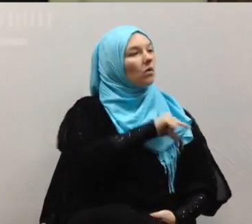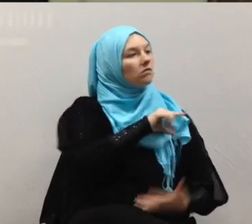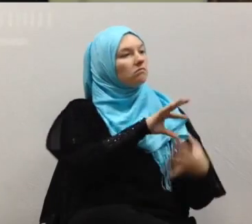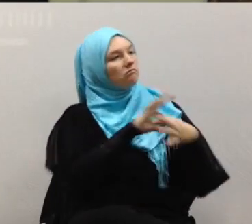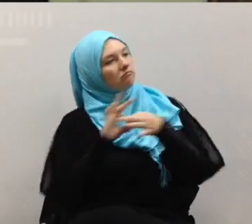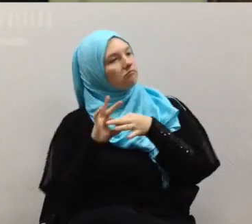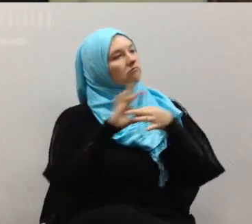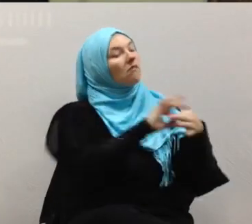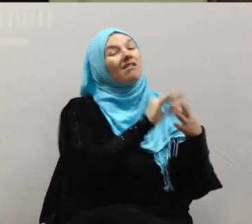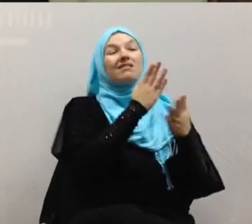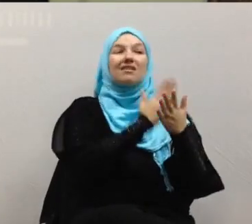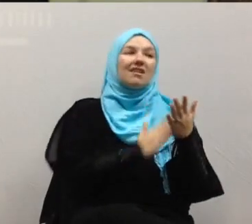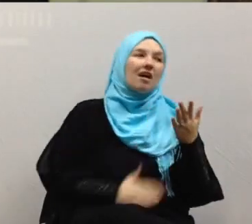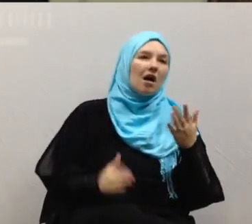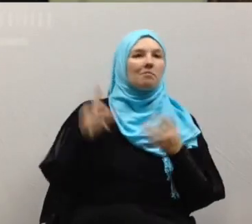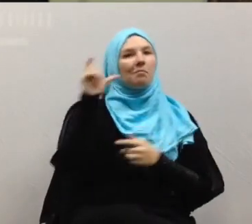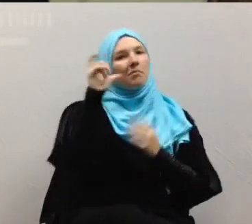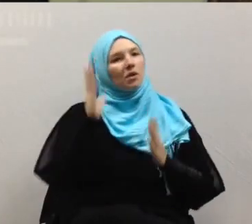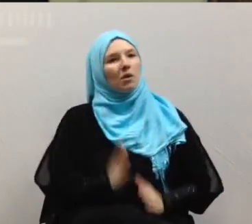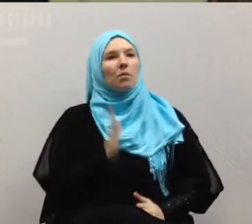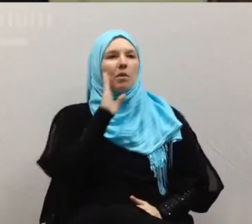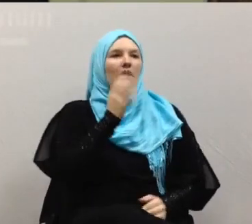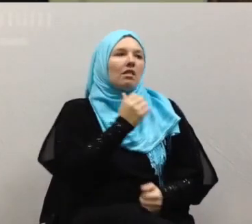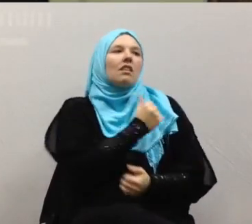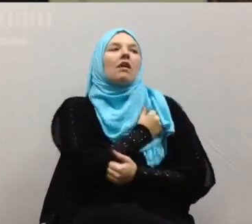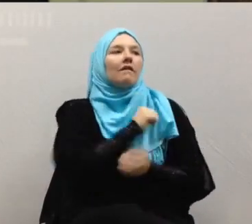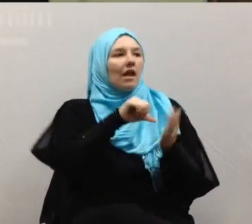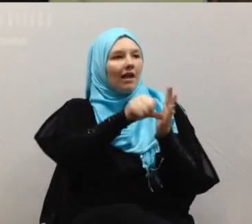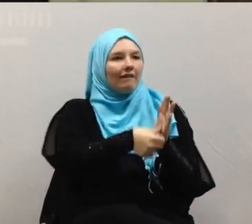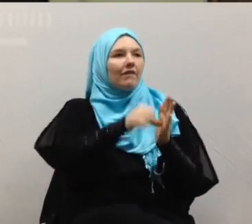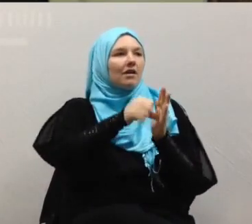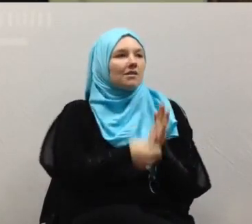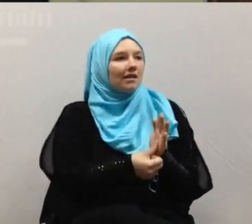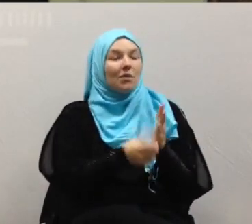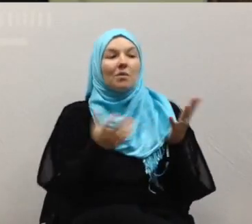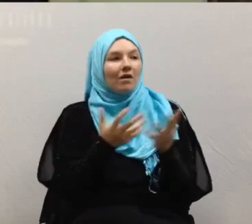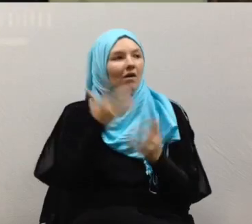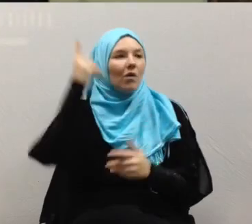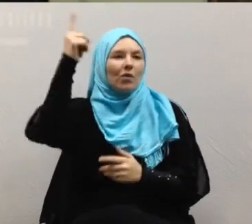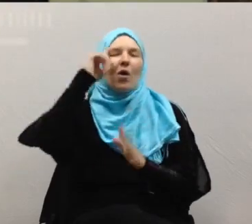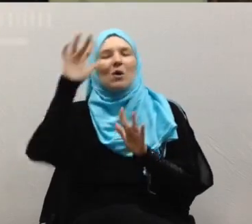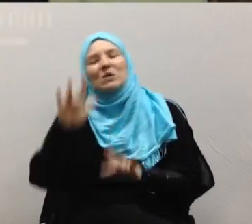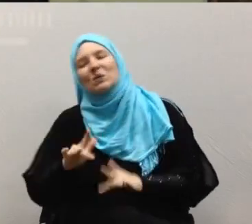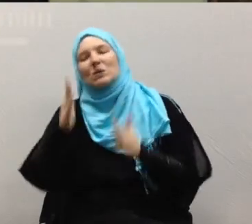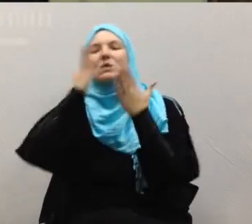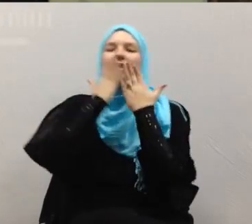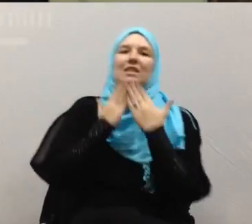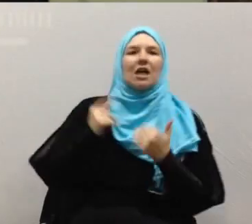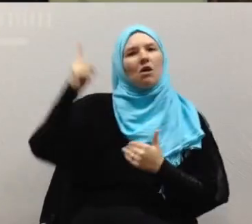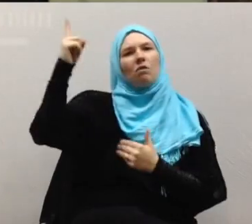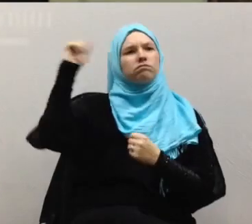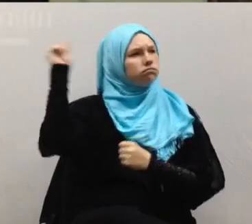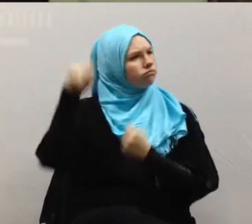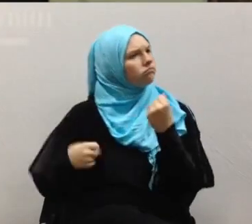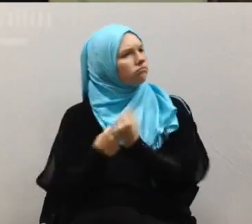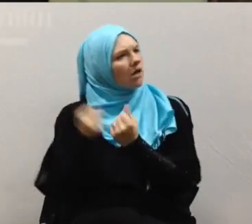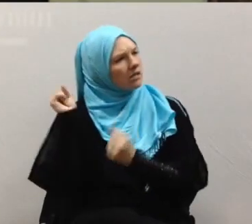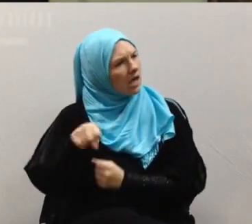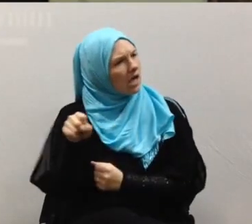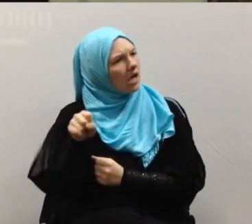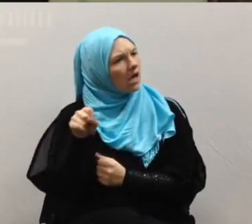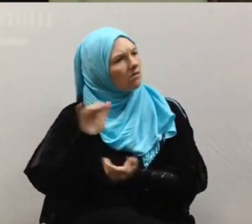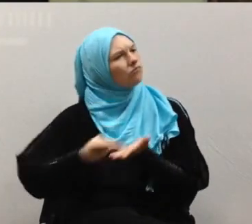would love to emphasize the fact that Allah is merciful, and He is. But this emphasis should